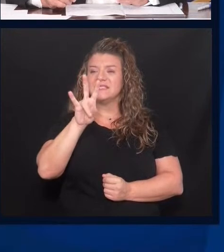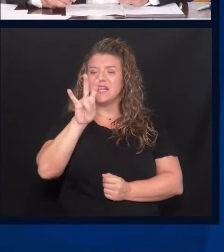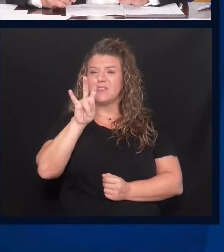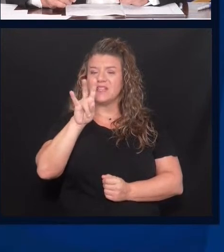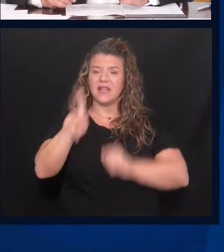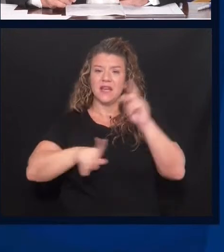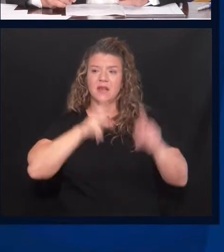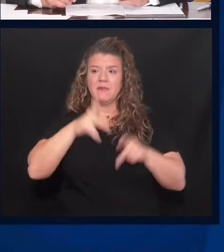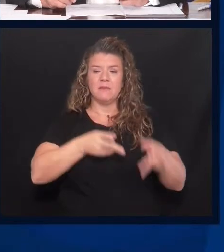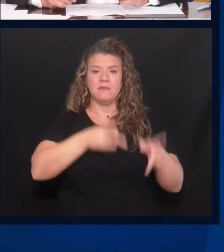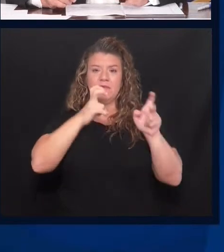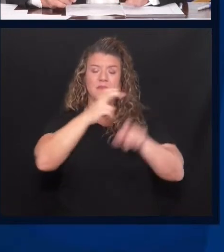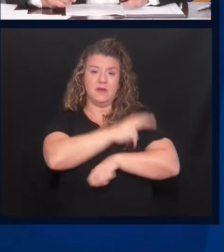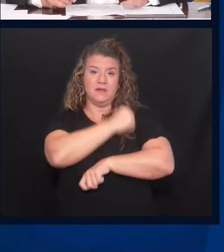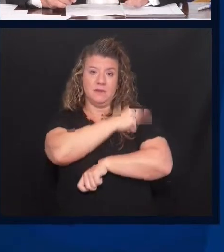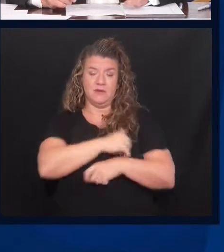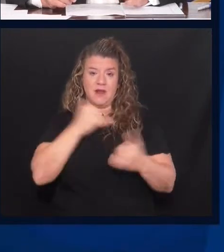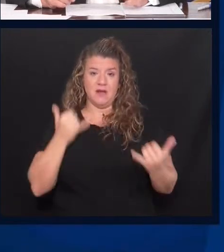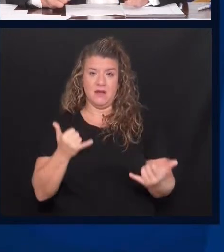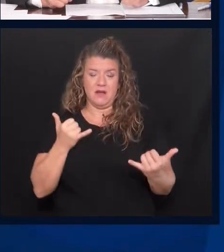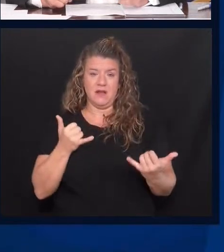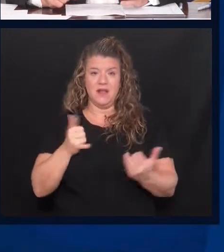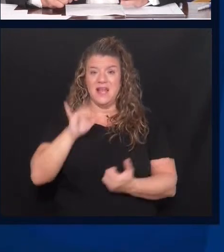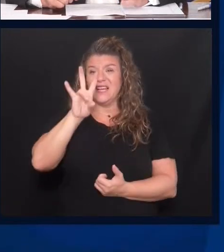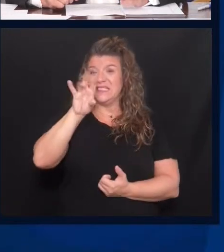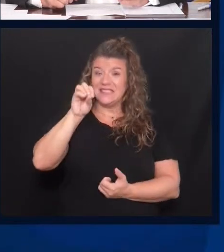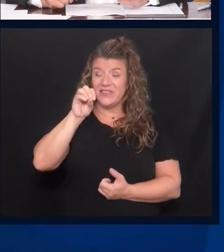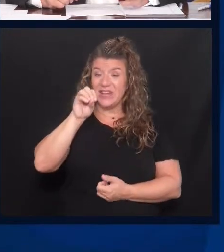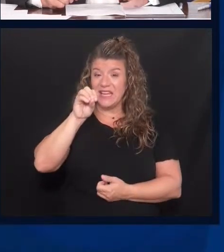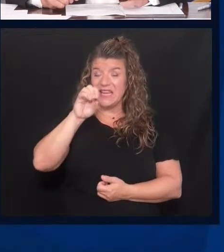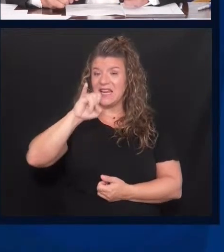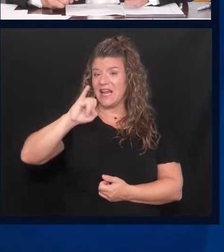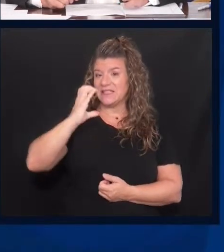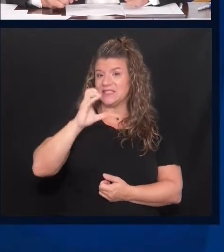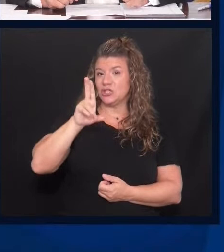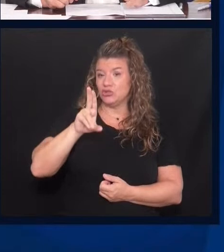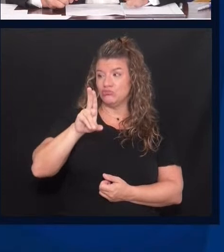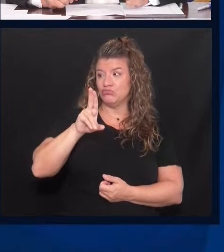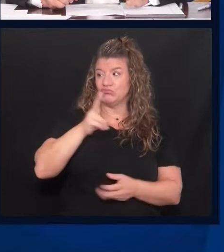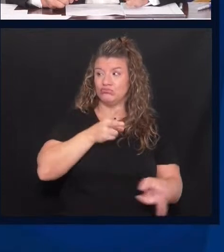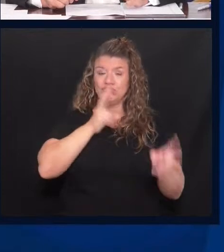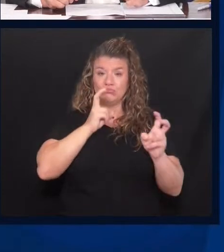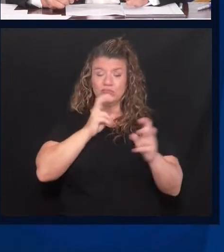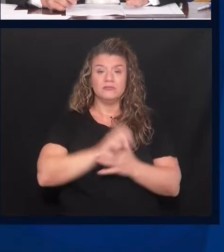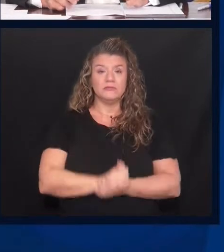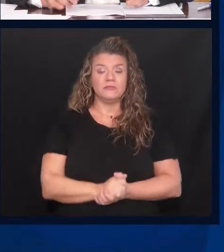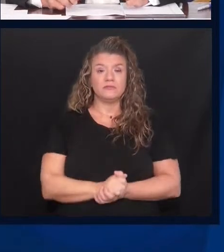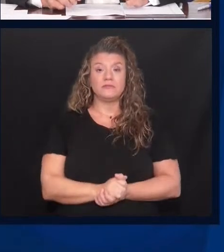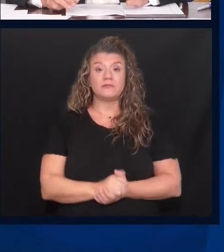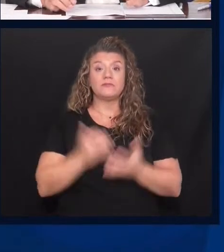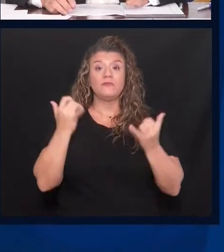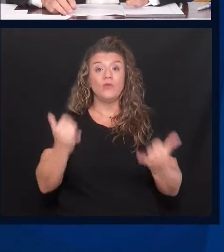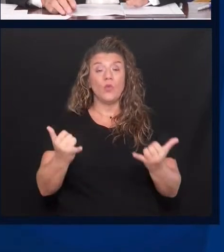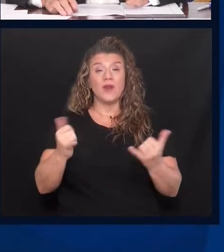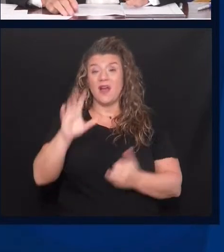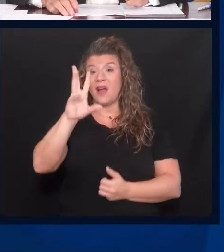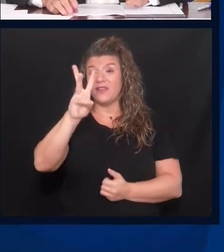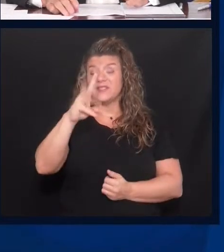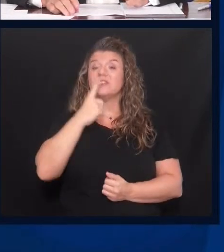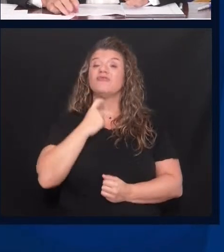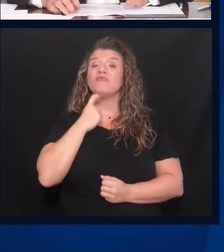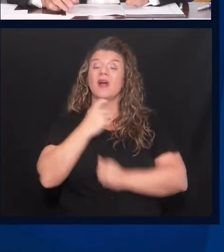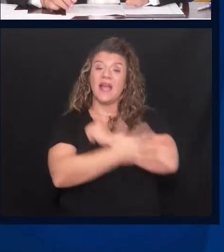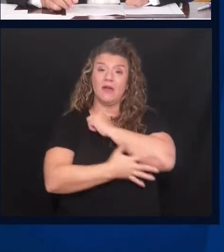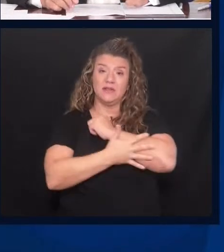217 people that are hospitalized in West Virginia and 70 in the ICU units. We now have 6 red